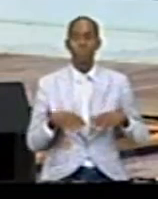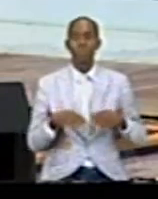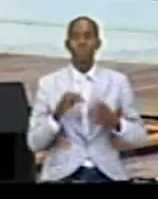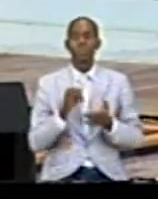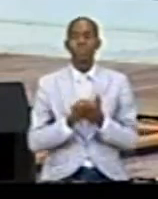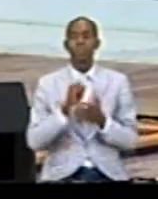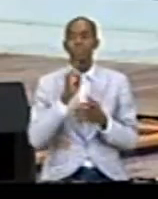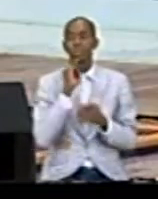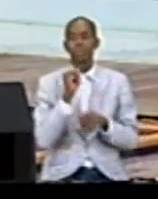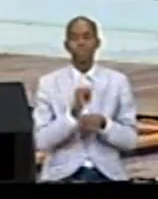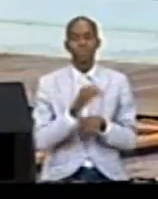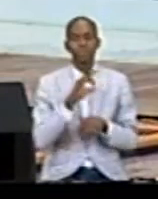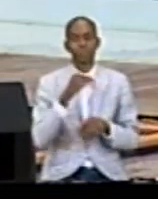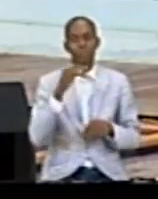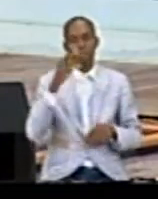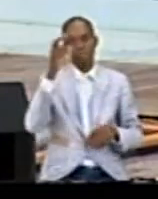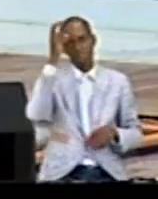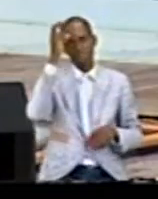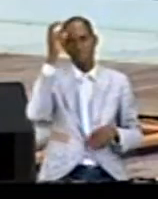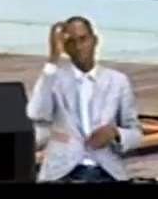that's the work of the devil.